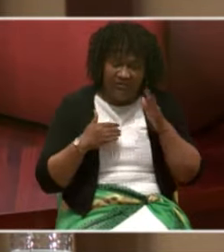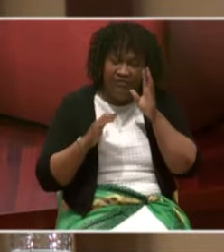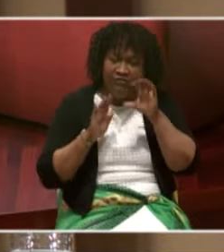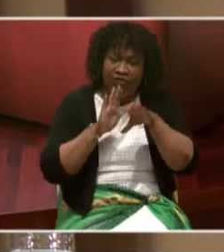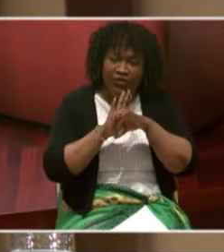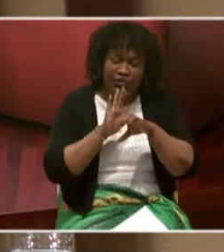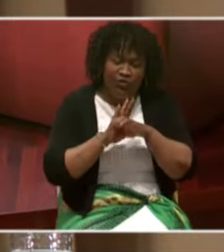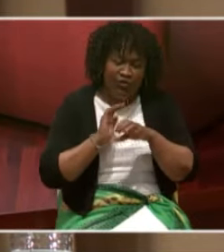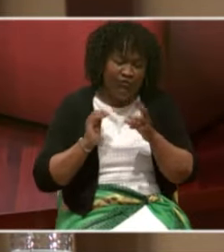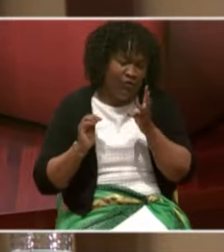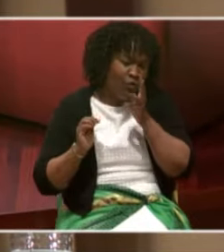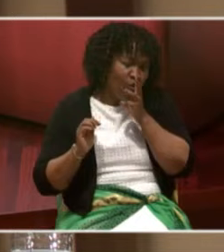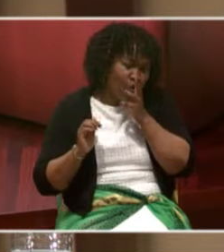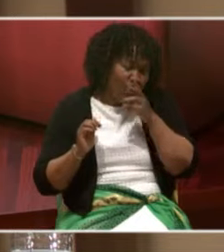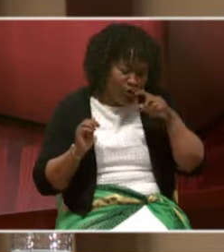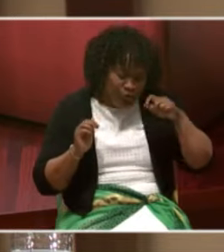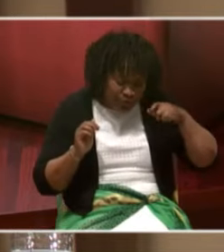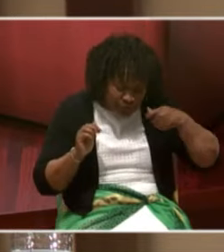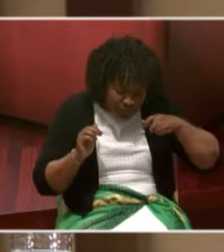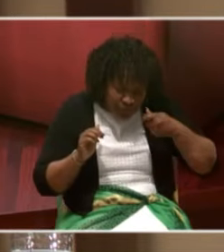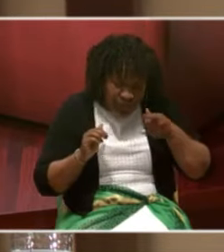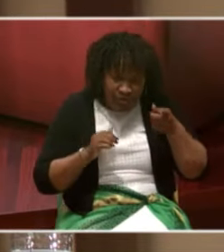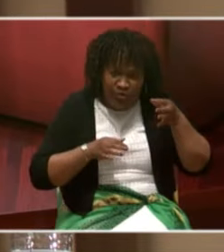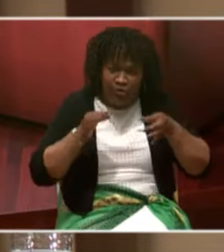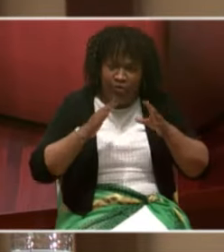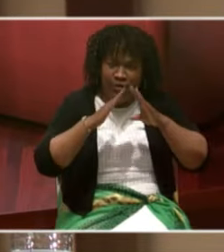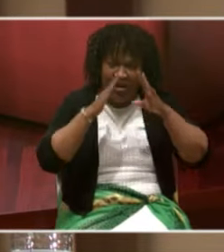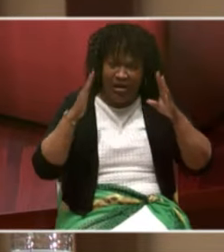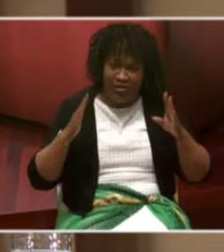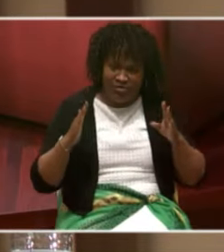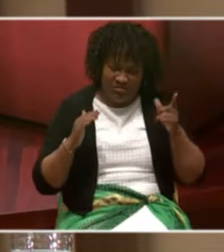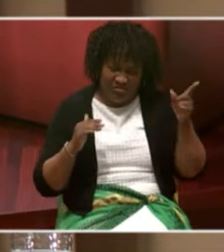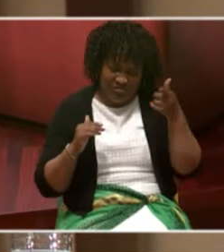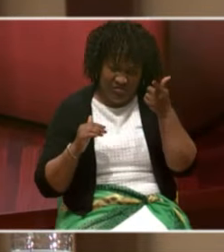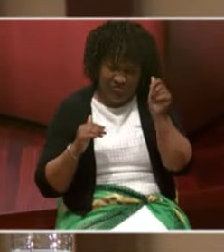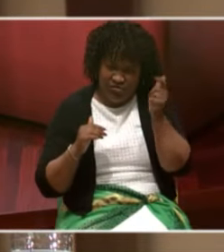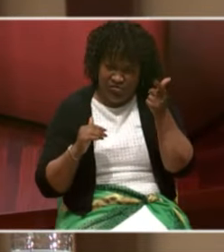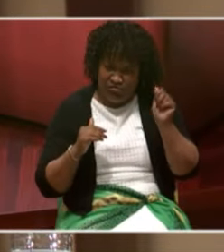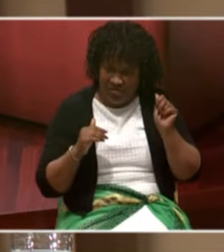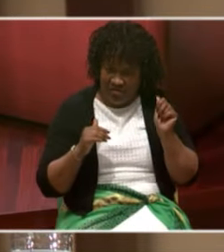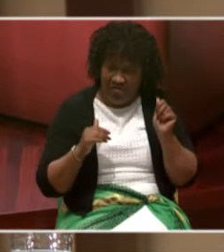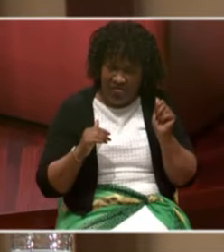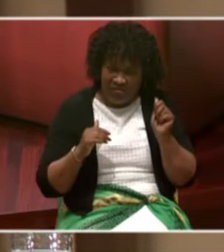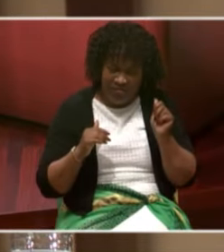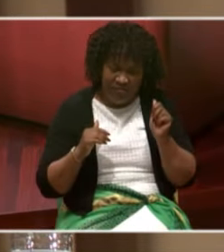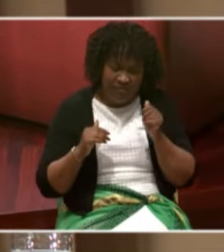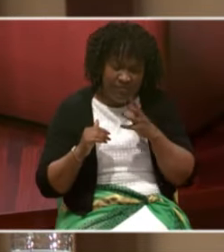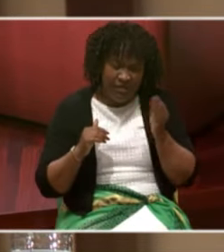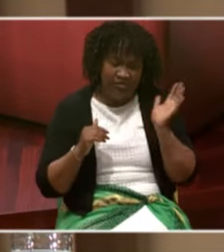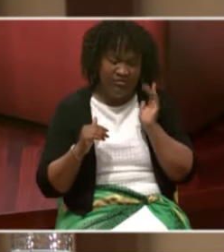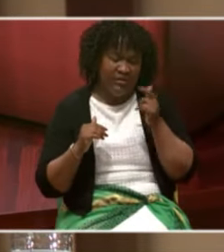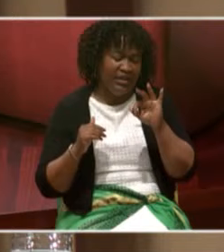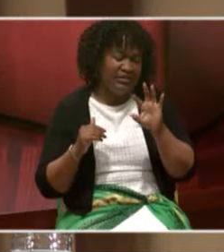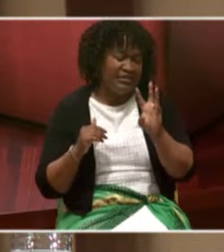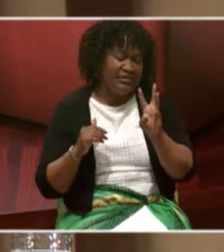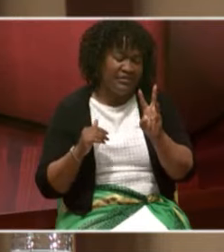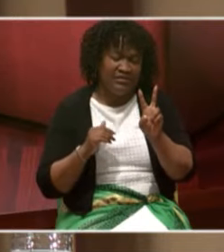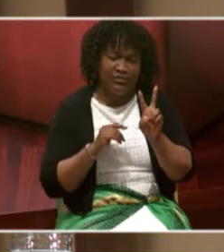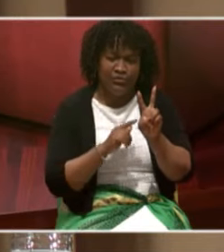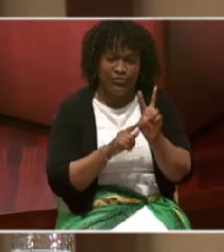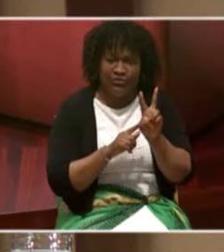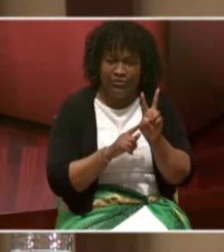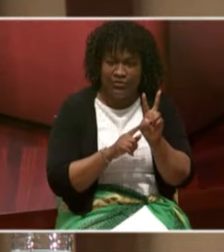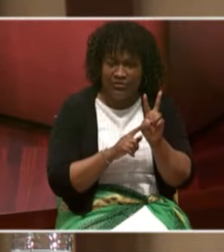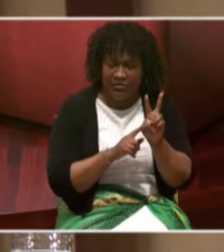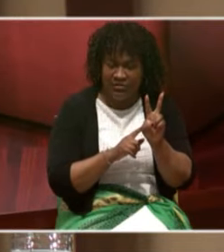just kept beating on the tin roof of this old shotgun house. And we cried, and we cried, and my aunt cried.